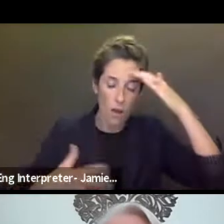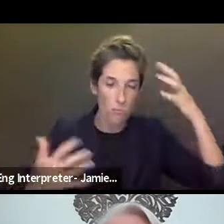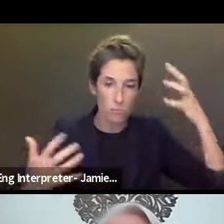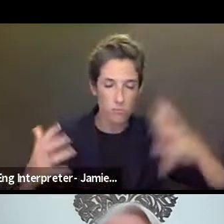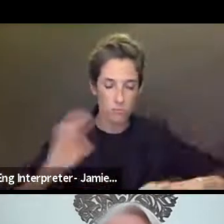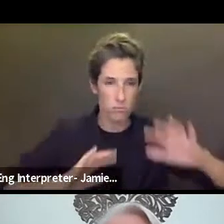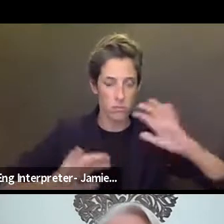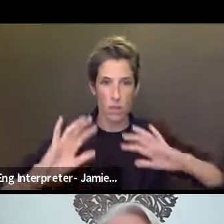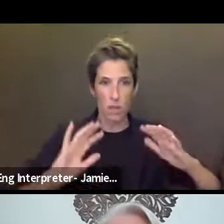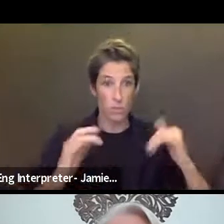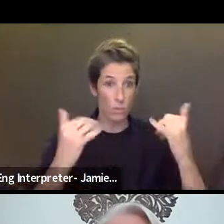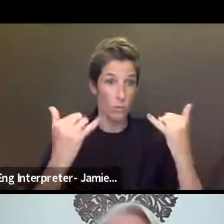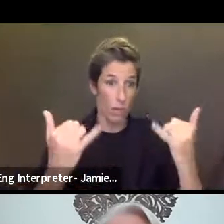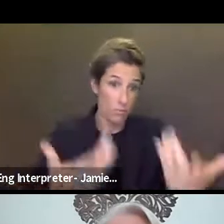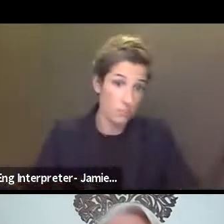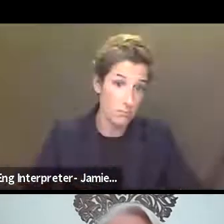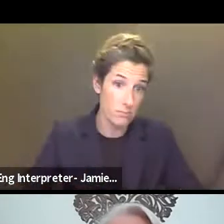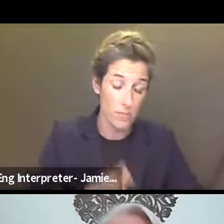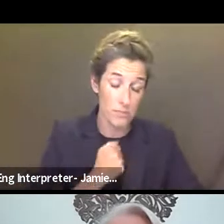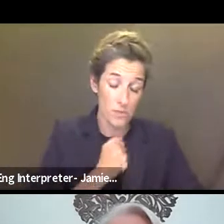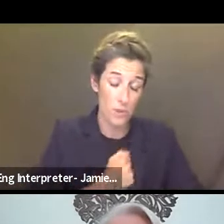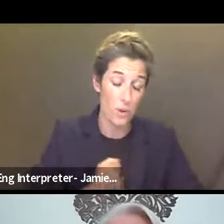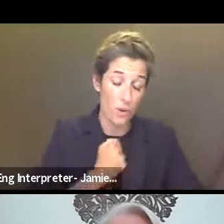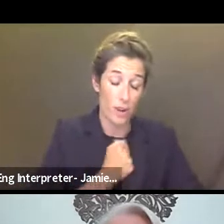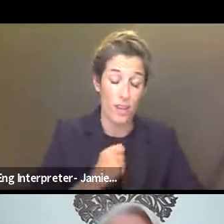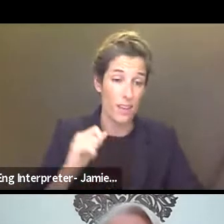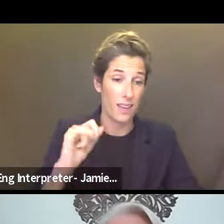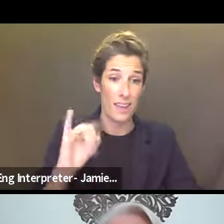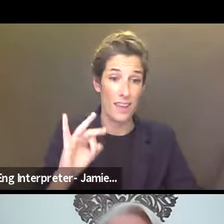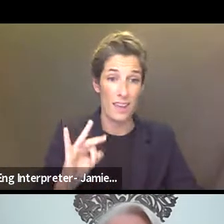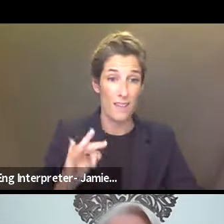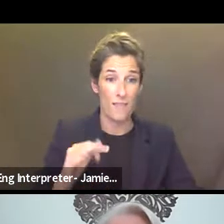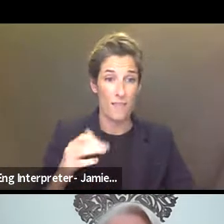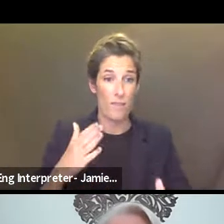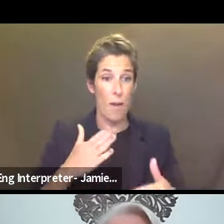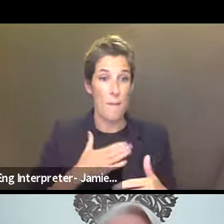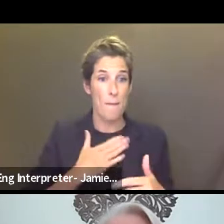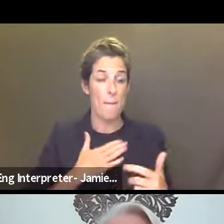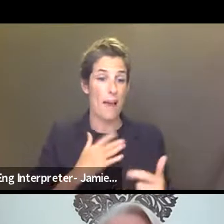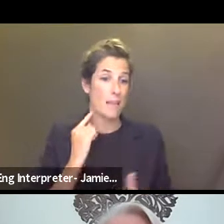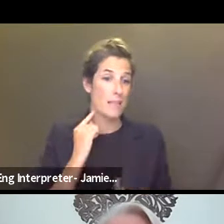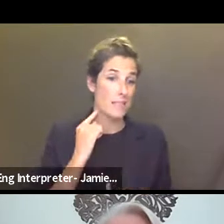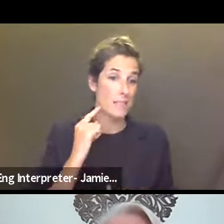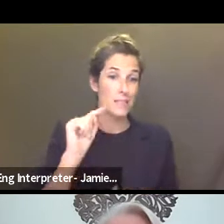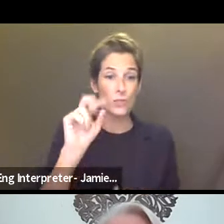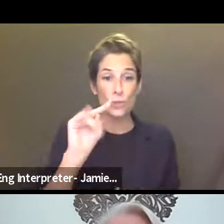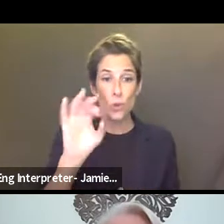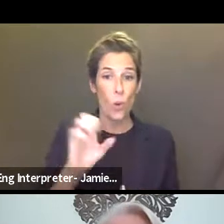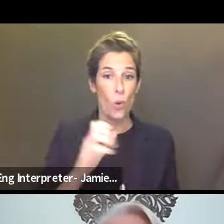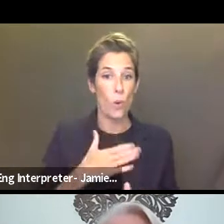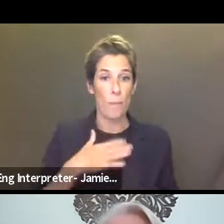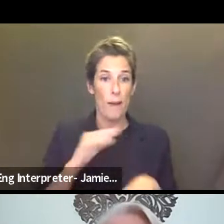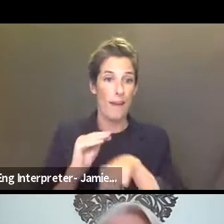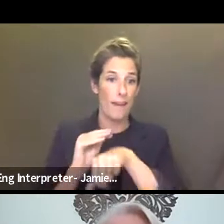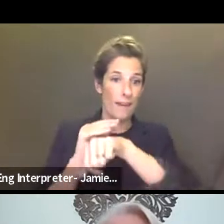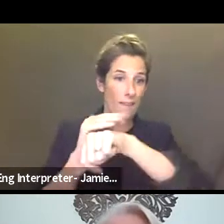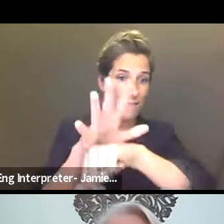And today is one of them. I apologize for my affect, but I reminded these are the moments in